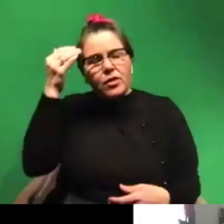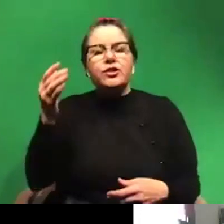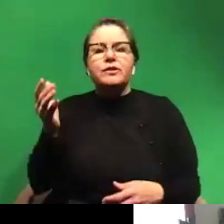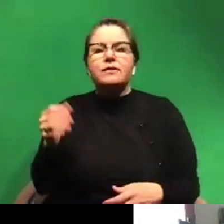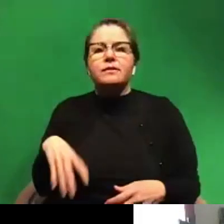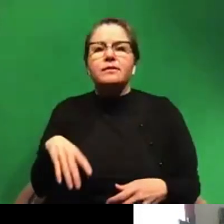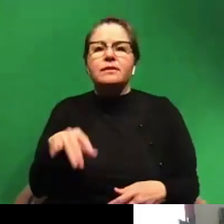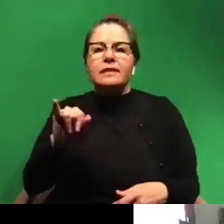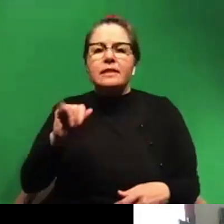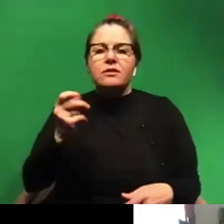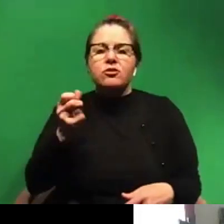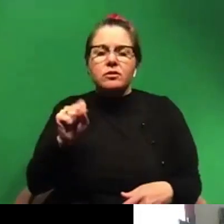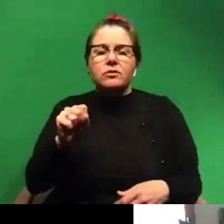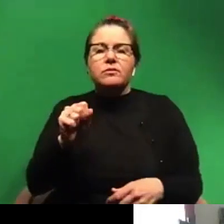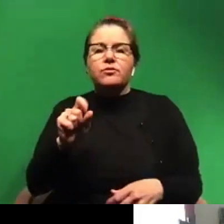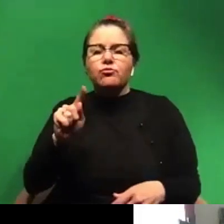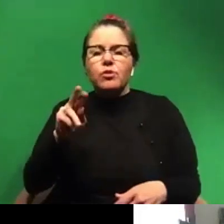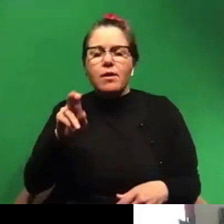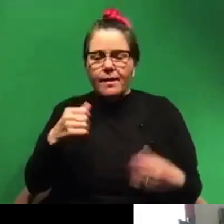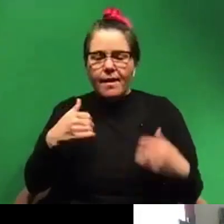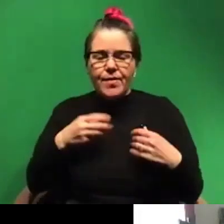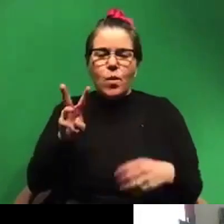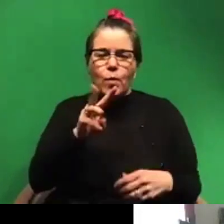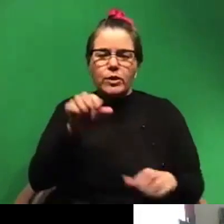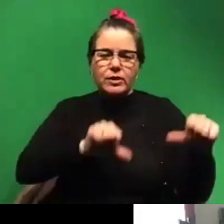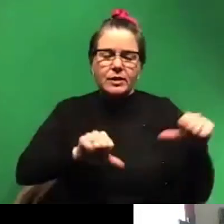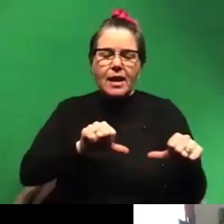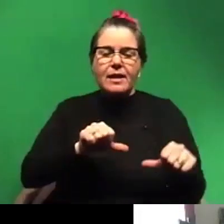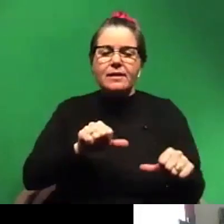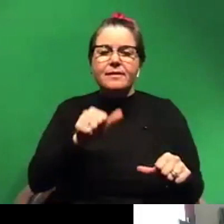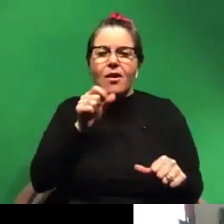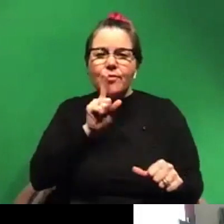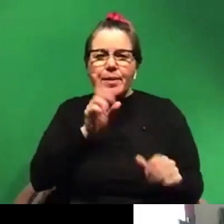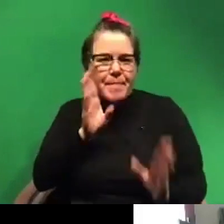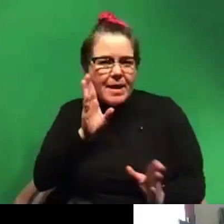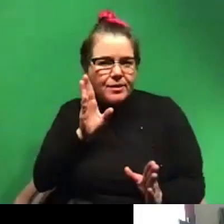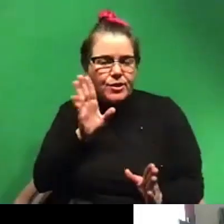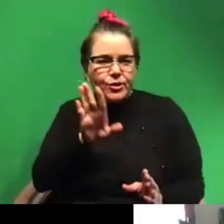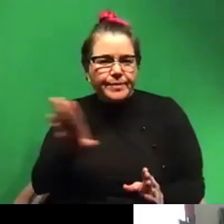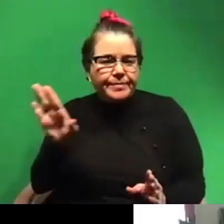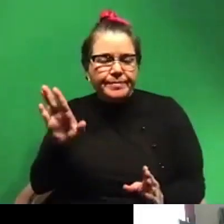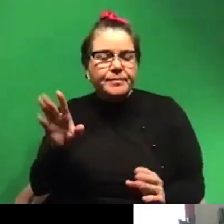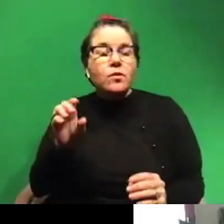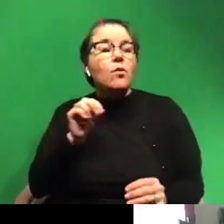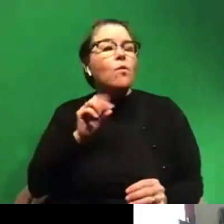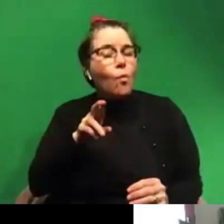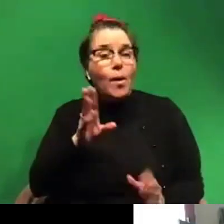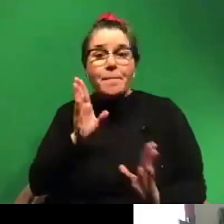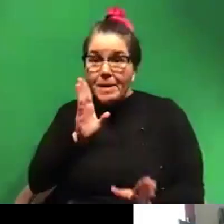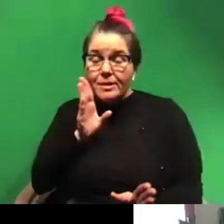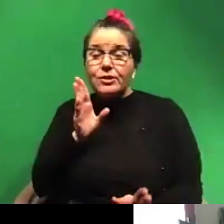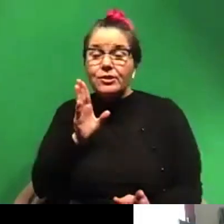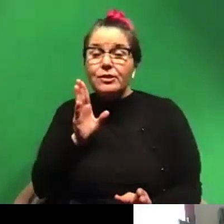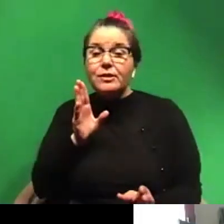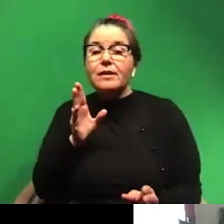that Western science has not paid close attention to or has paid attention to, but